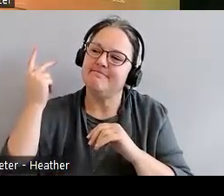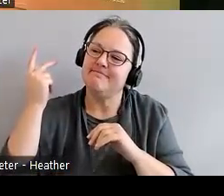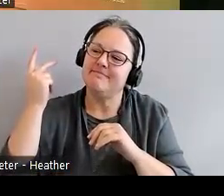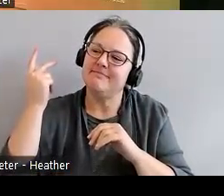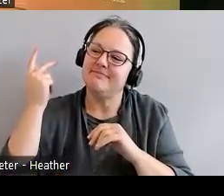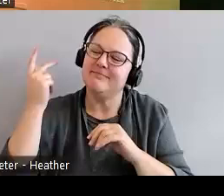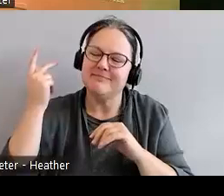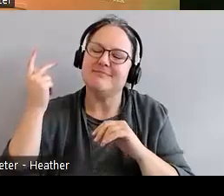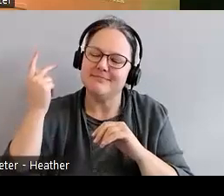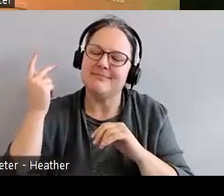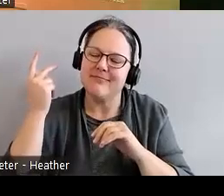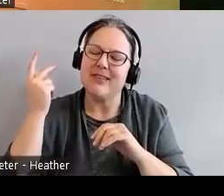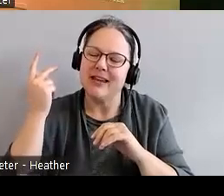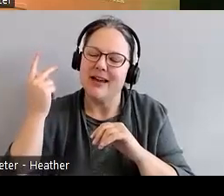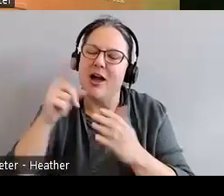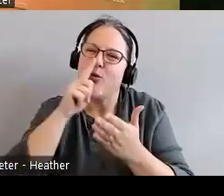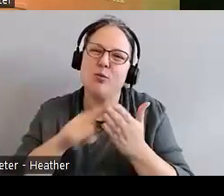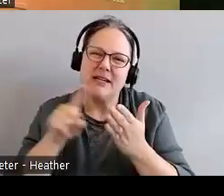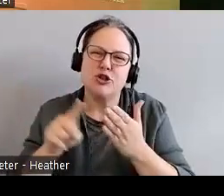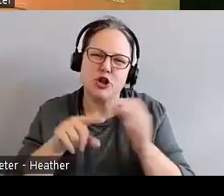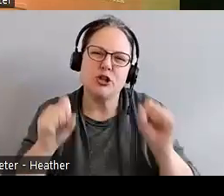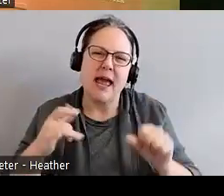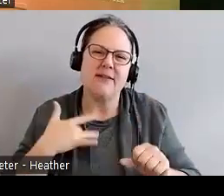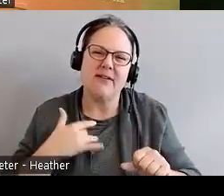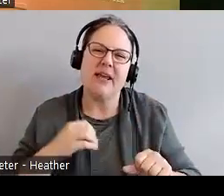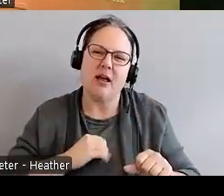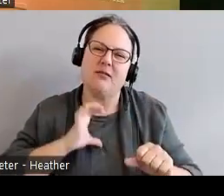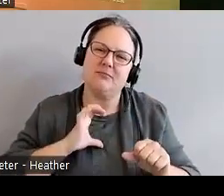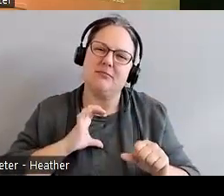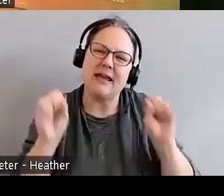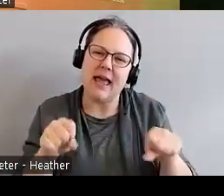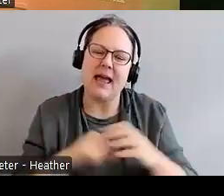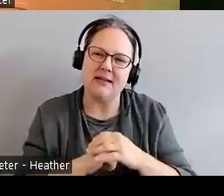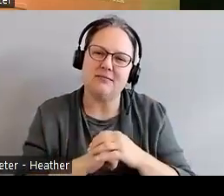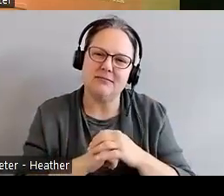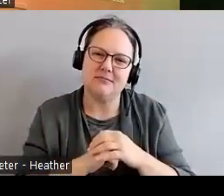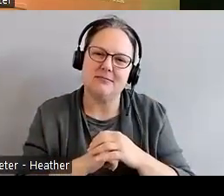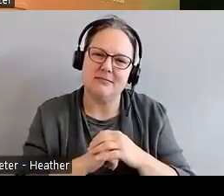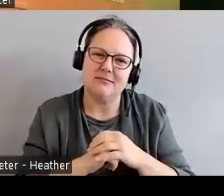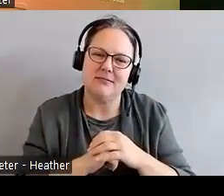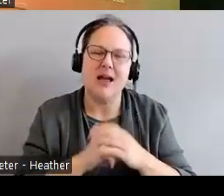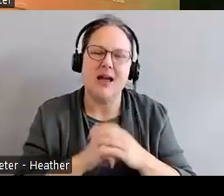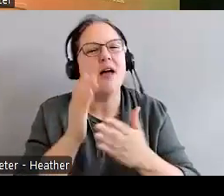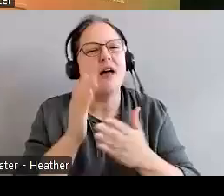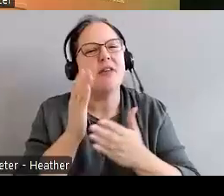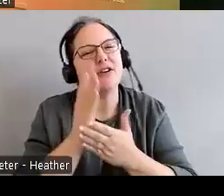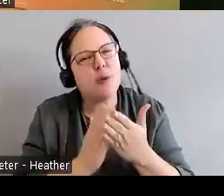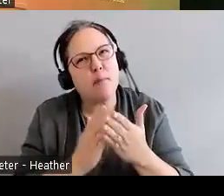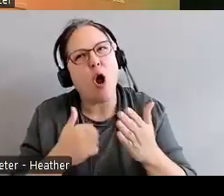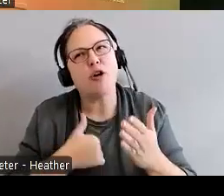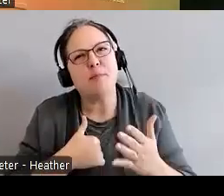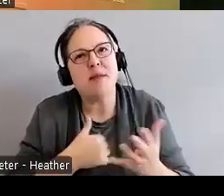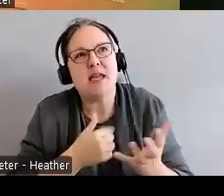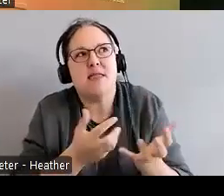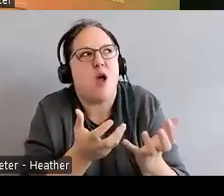rewarding experience in a way. And there's still part of me that actually craves developing